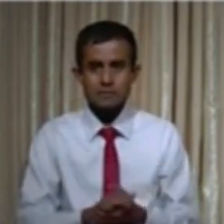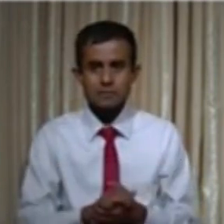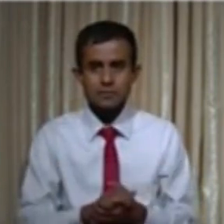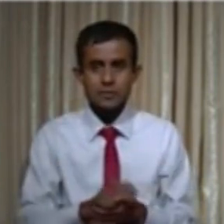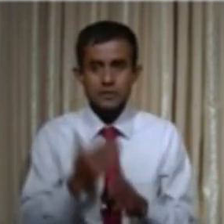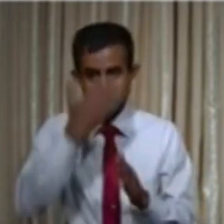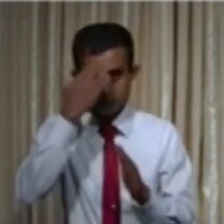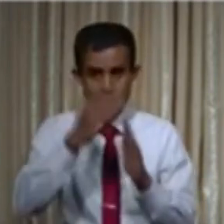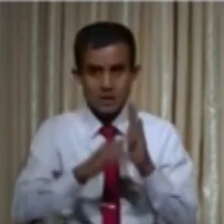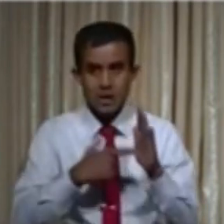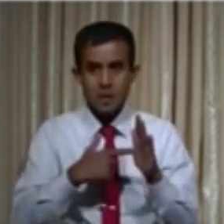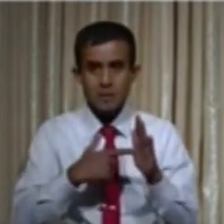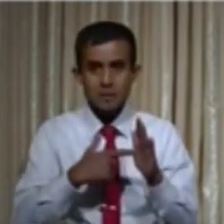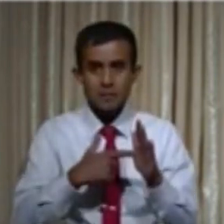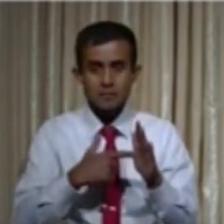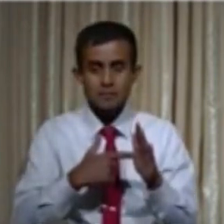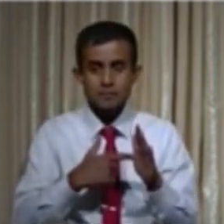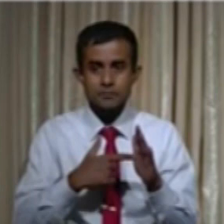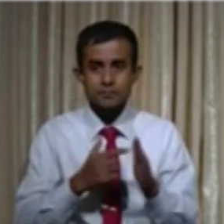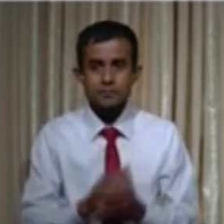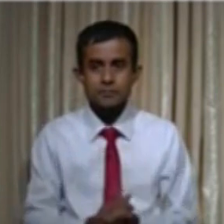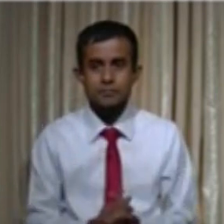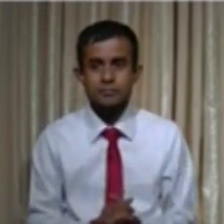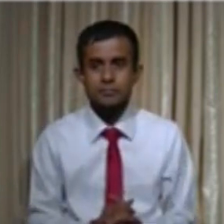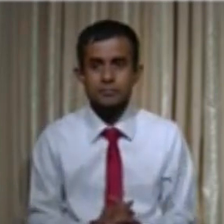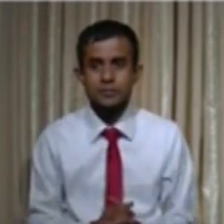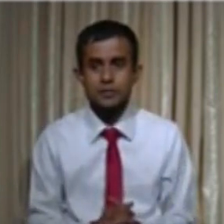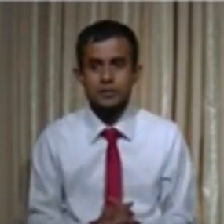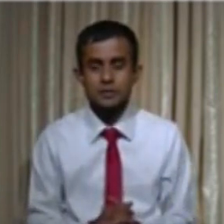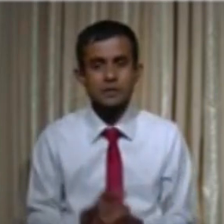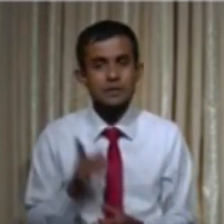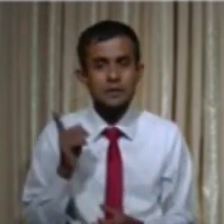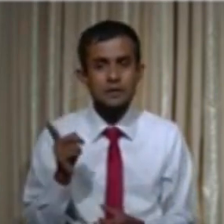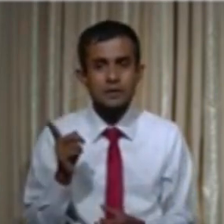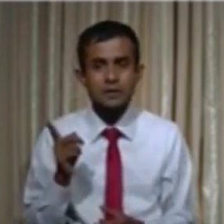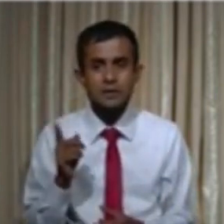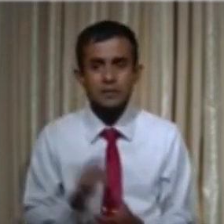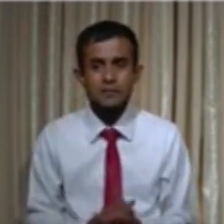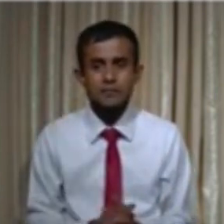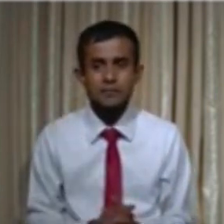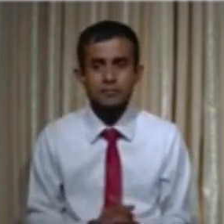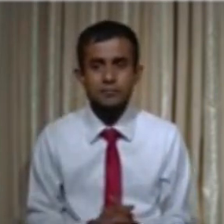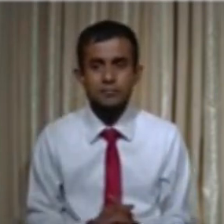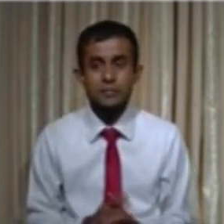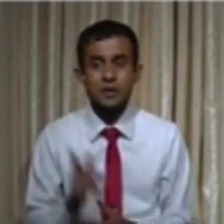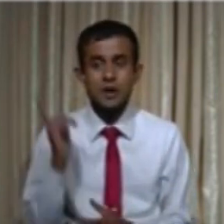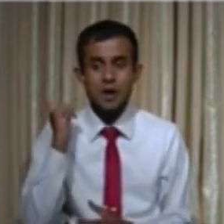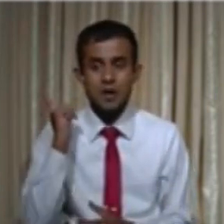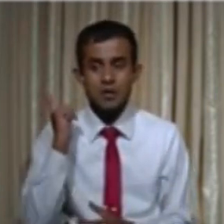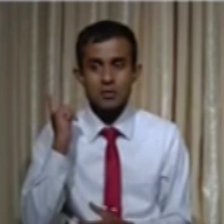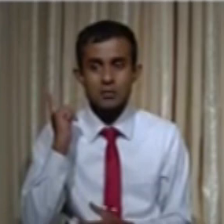six Parappu. Of that, the army has taken into forcible custody four, which